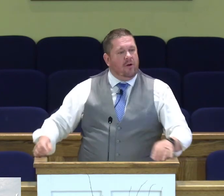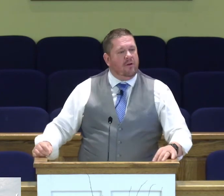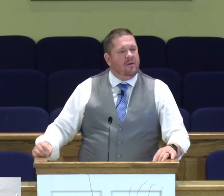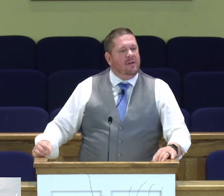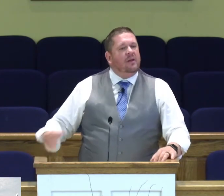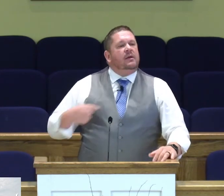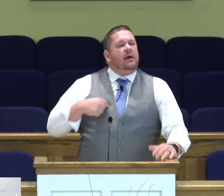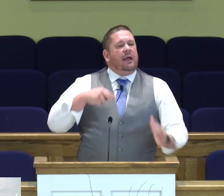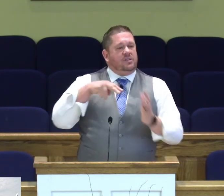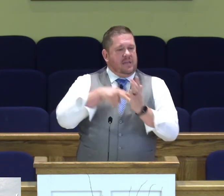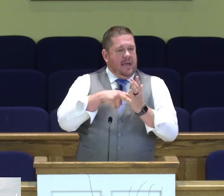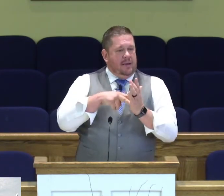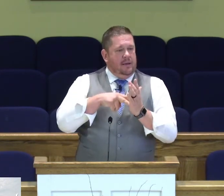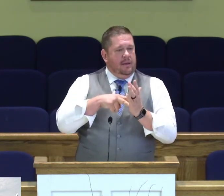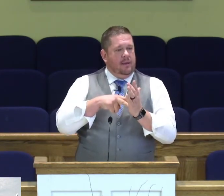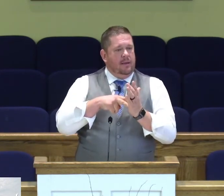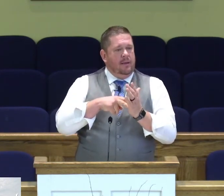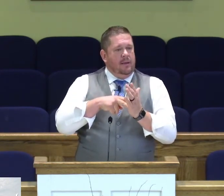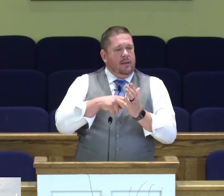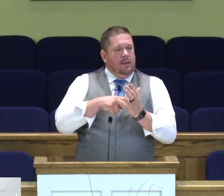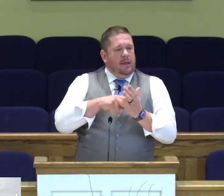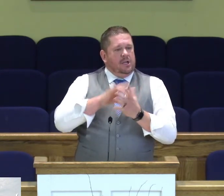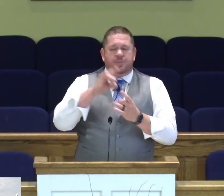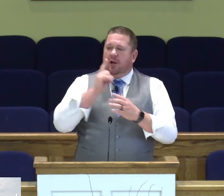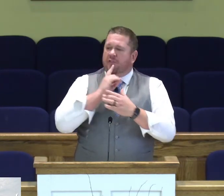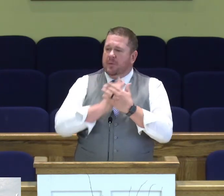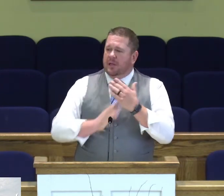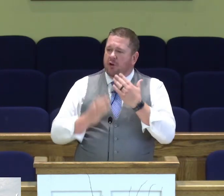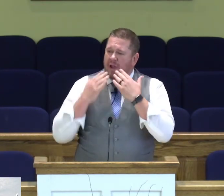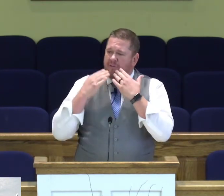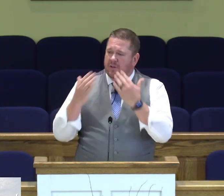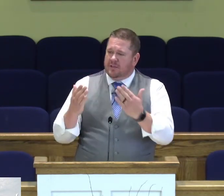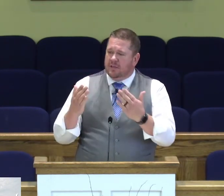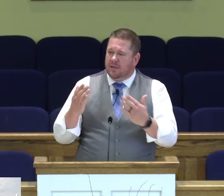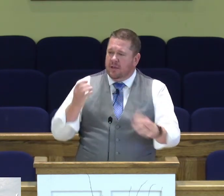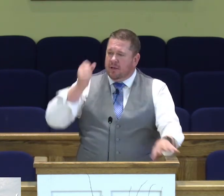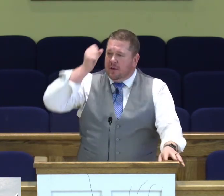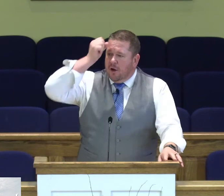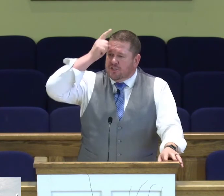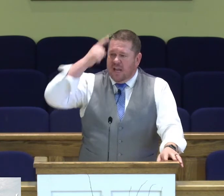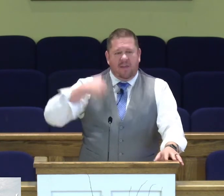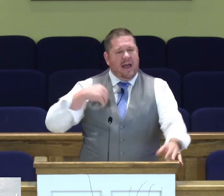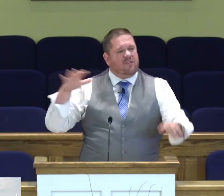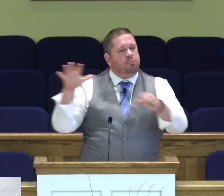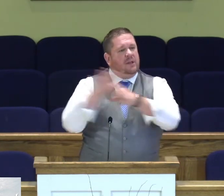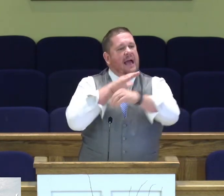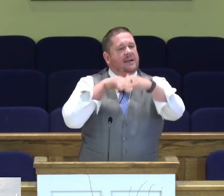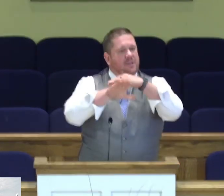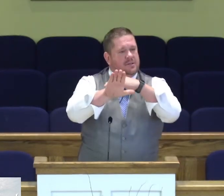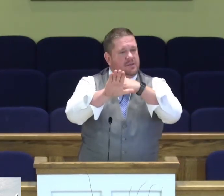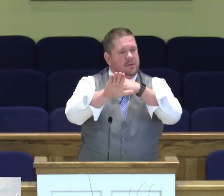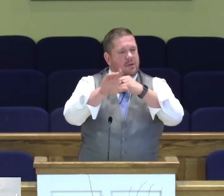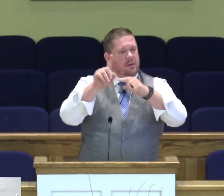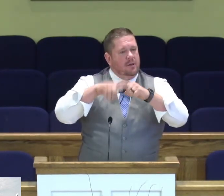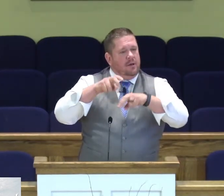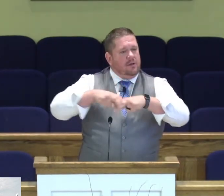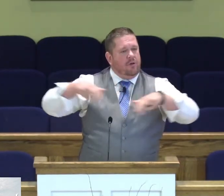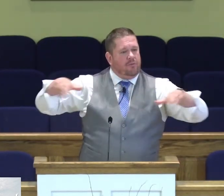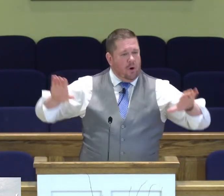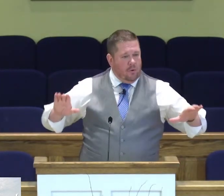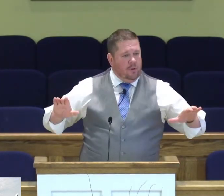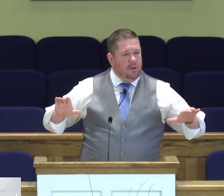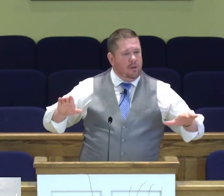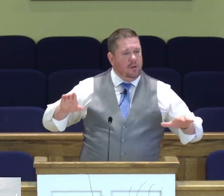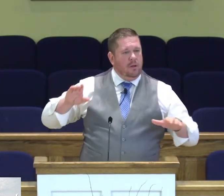brother, I can stand in a spirit of humility and gratefulness understanding that I have complete access to